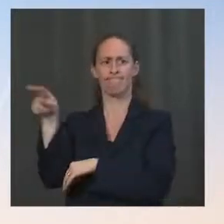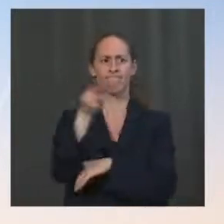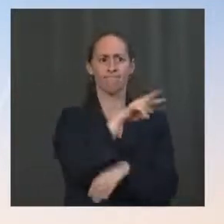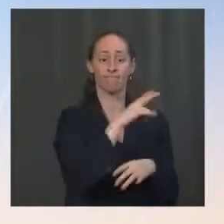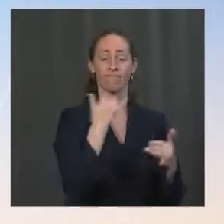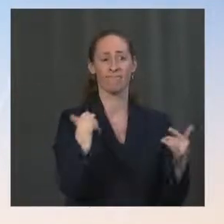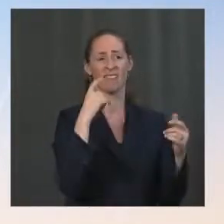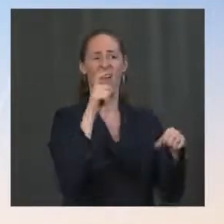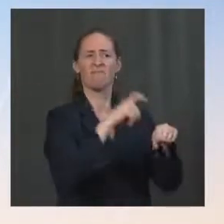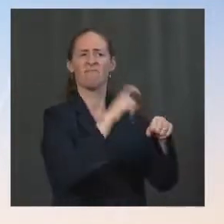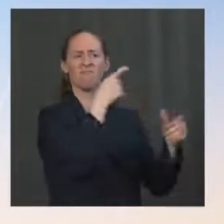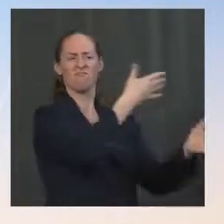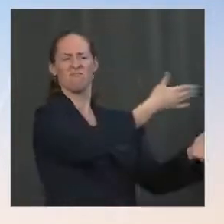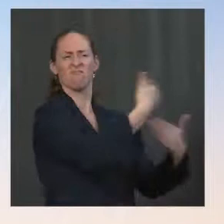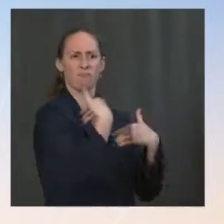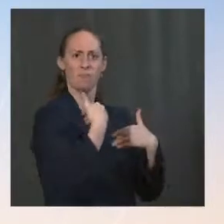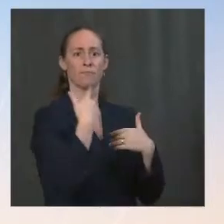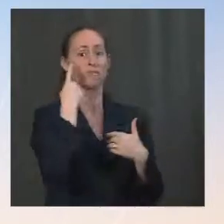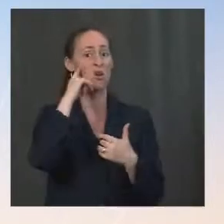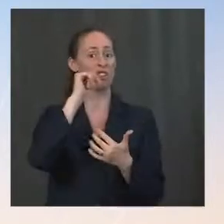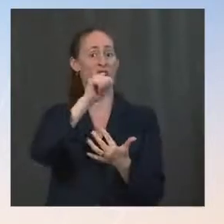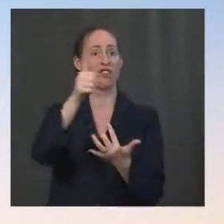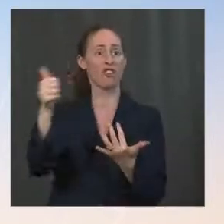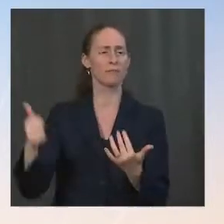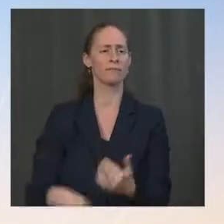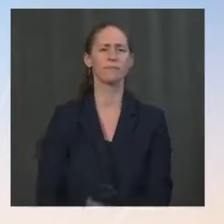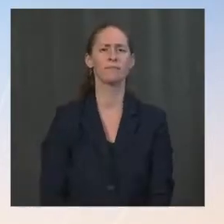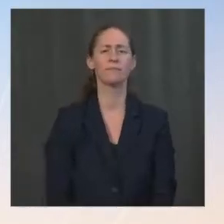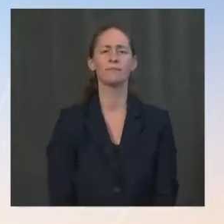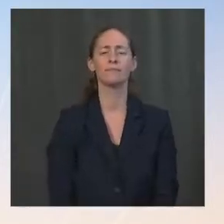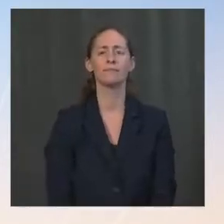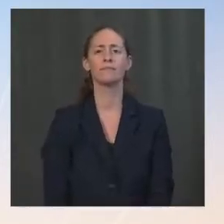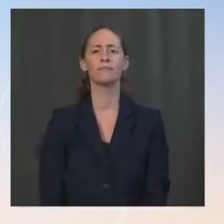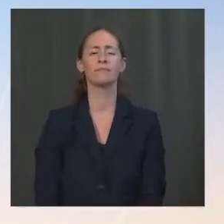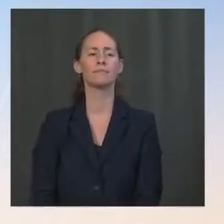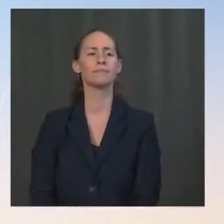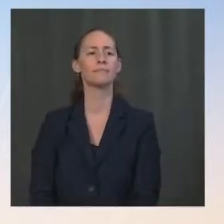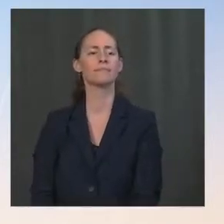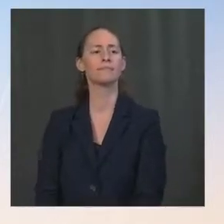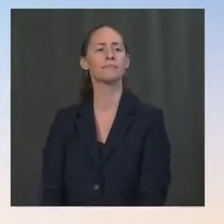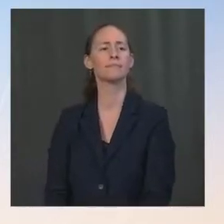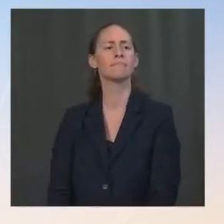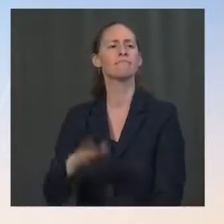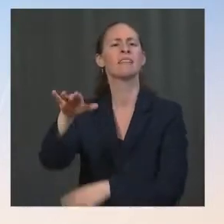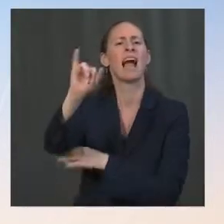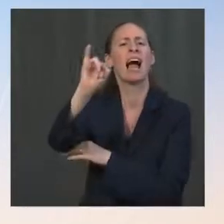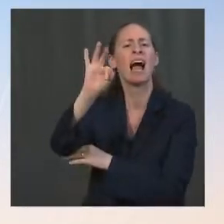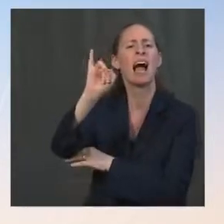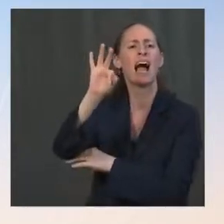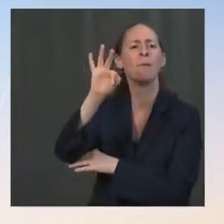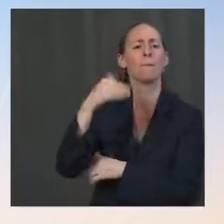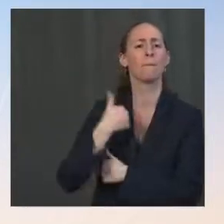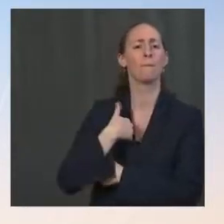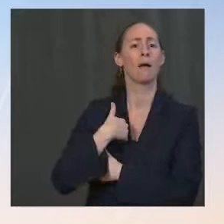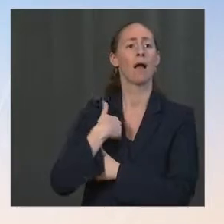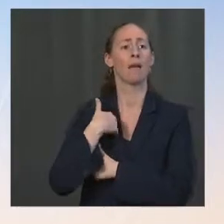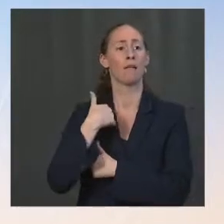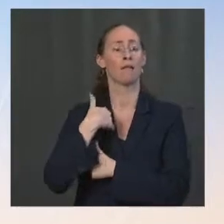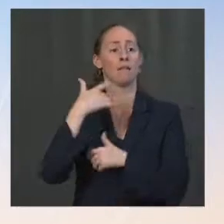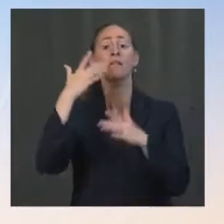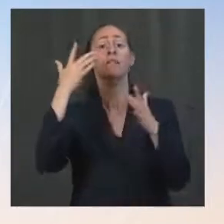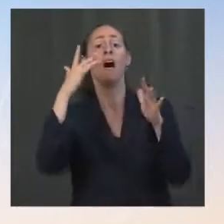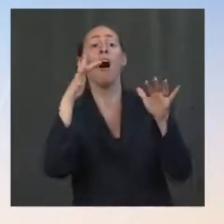any guarantee from the Taliban not to harm Americans who are left behind or choose to stay behind in Afghanistan after August 31st? Well, that is certainly